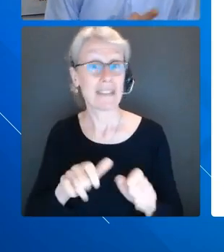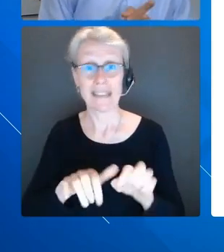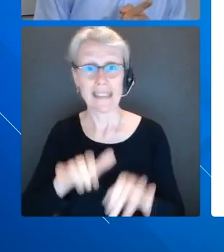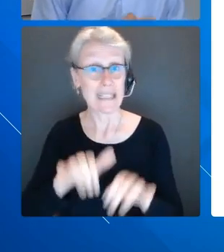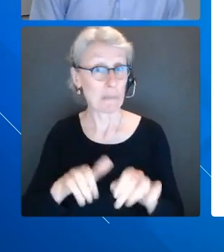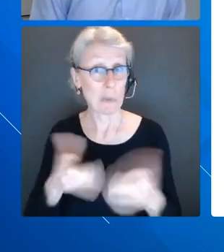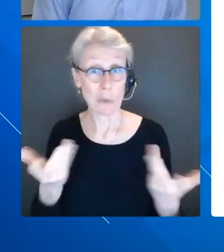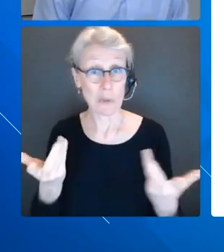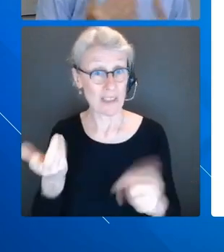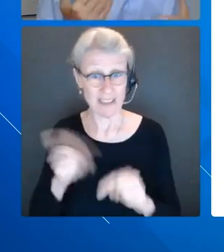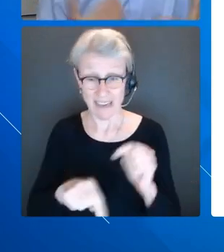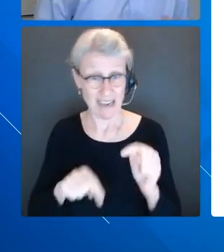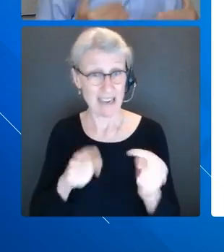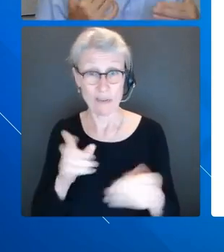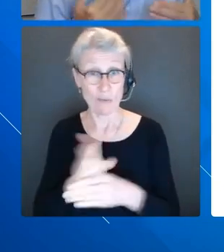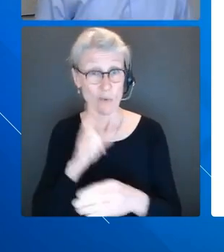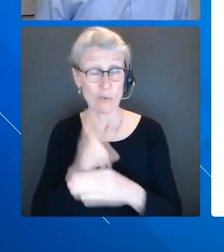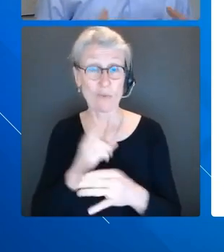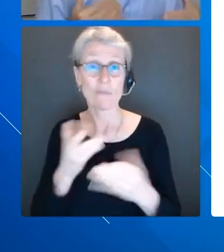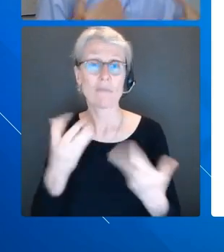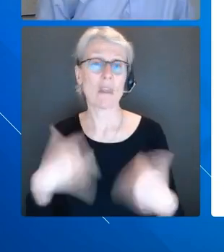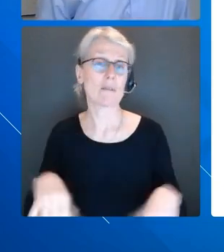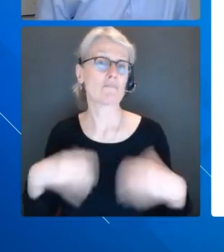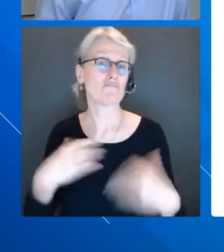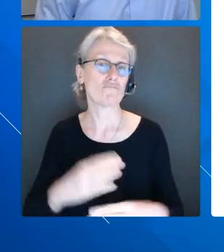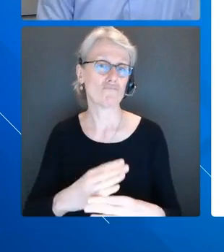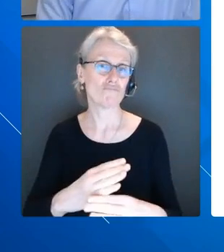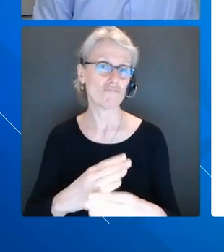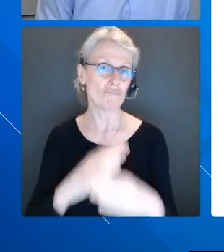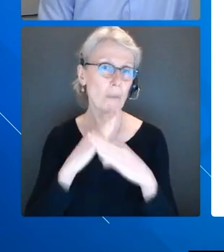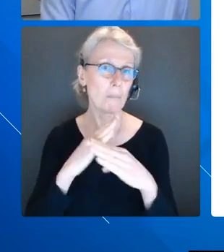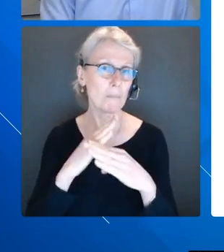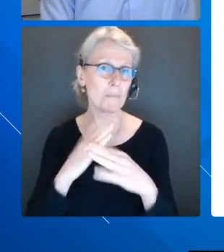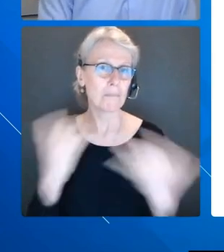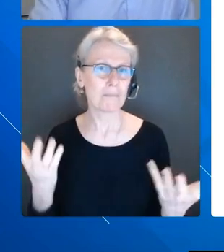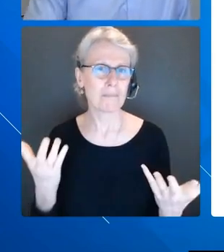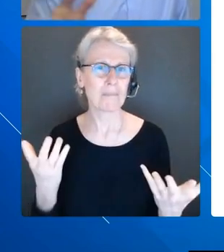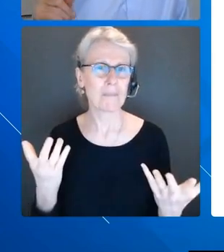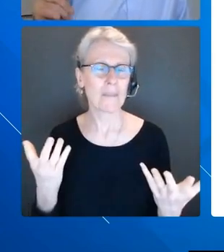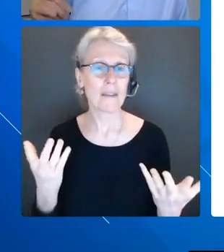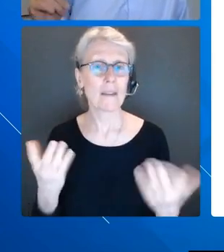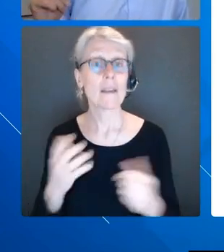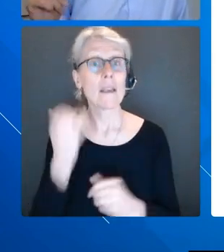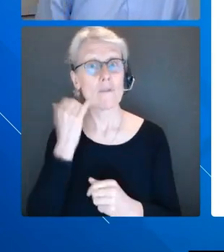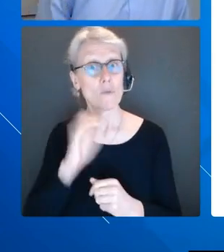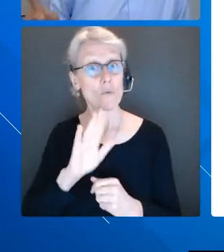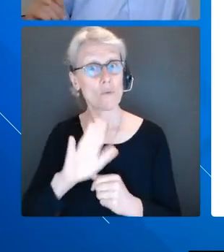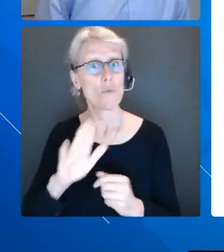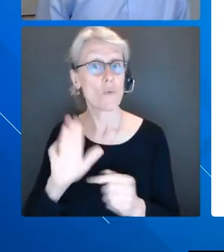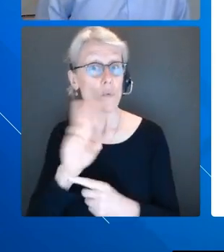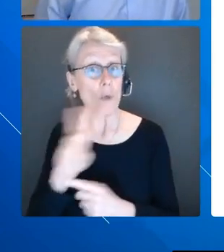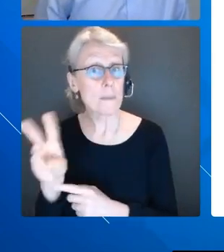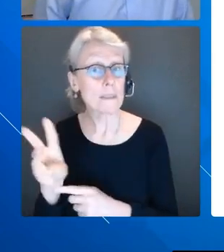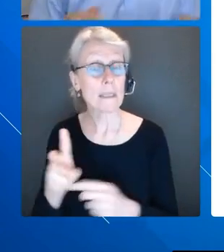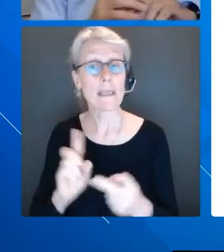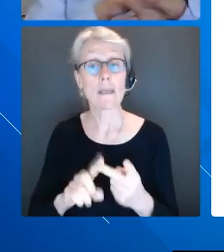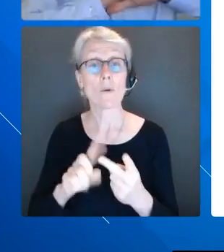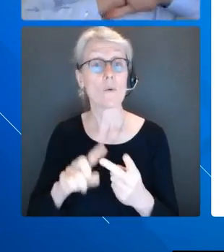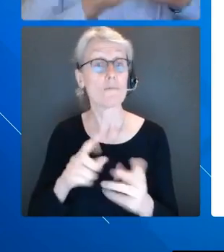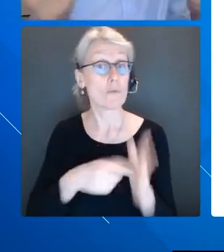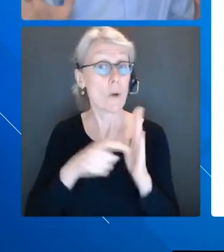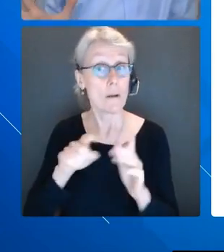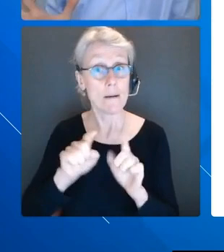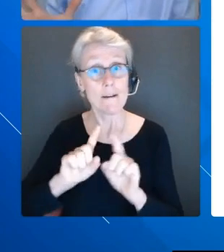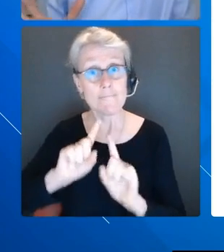the #1 accessibility hard stop roadblock. If you have content on your page or controls that are not accessible by